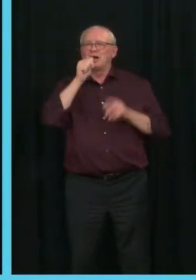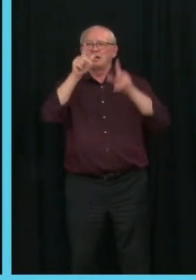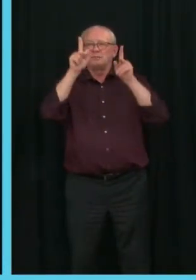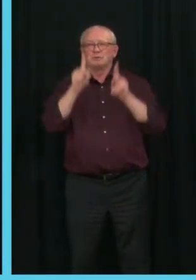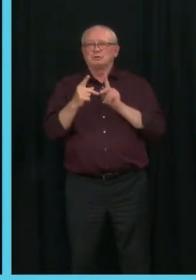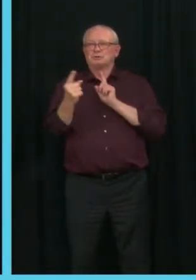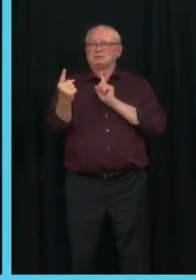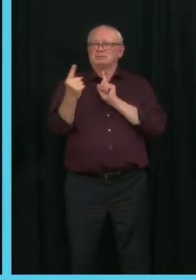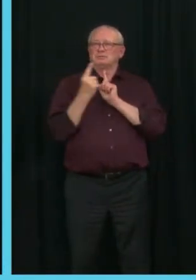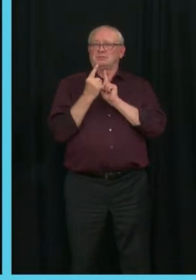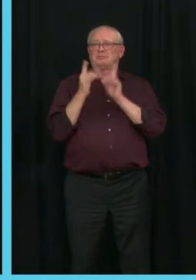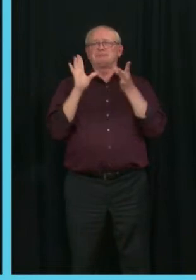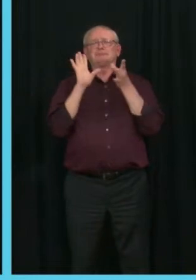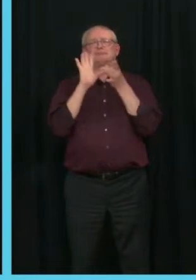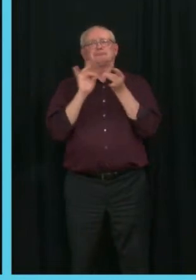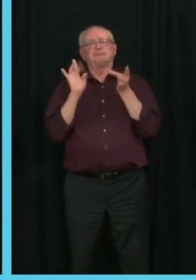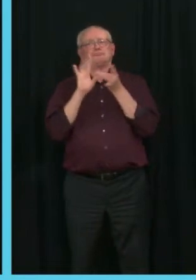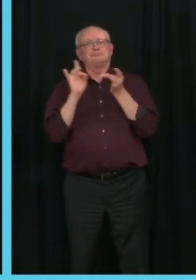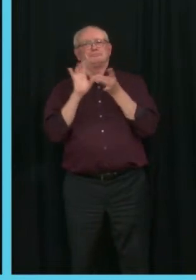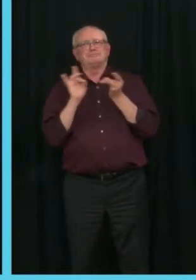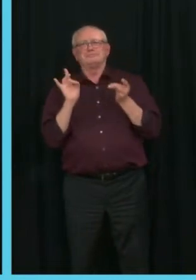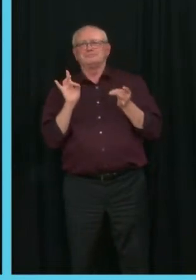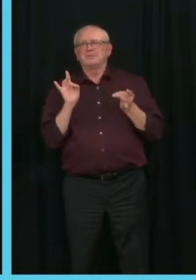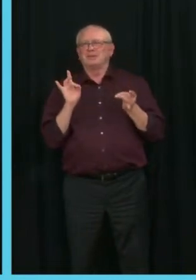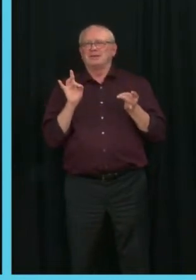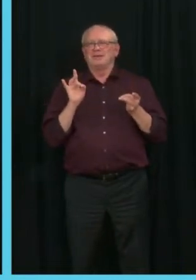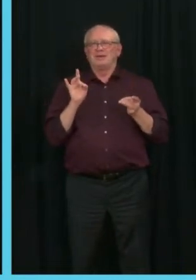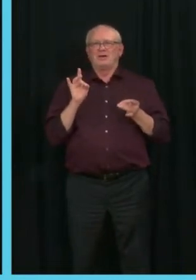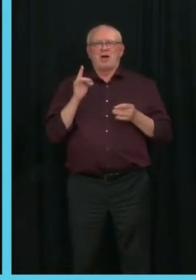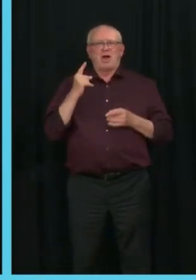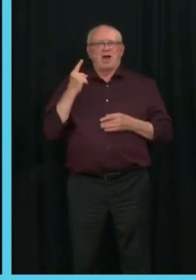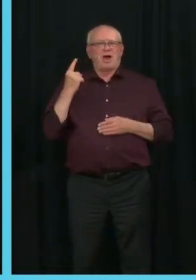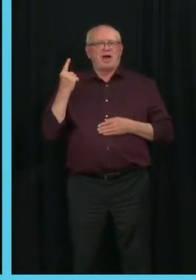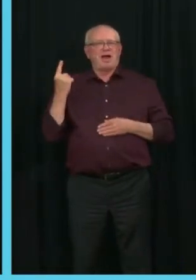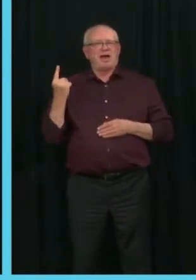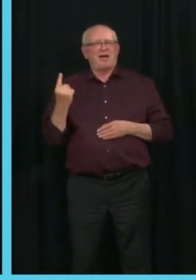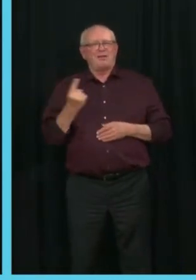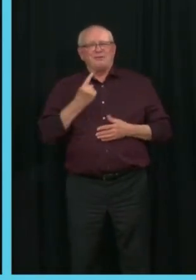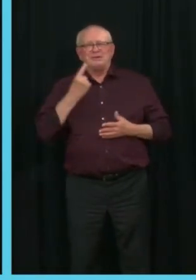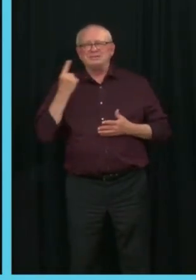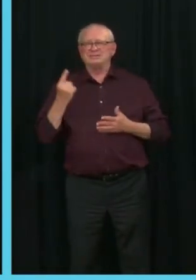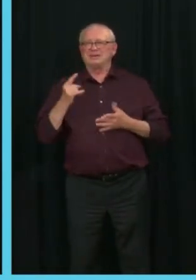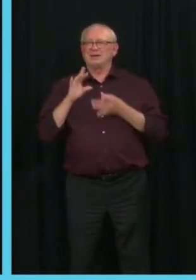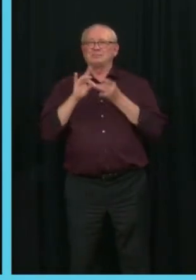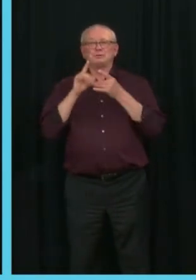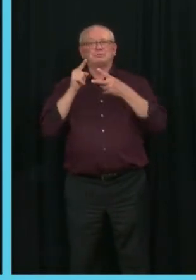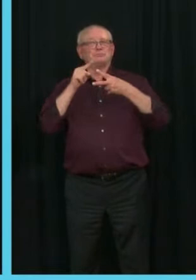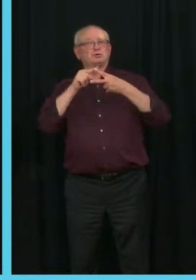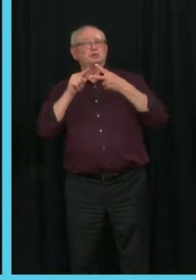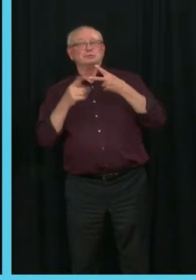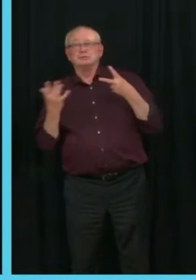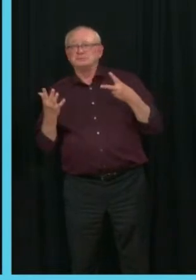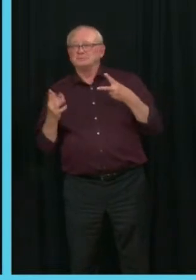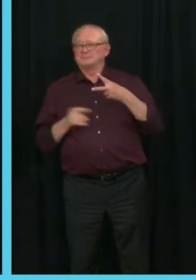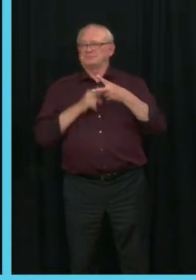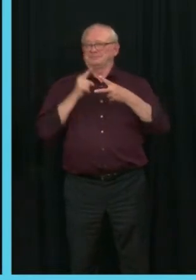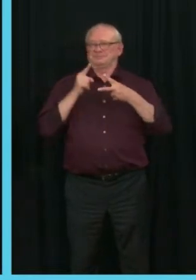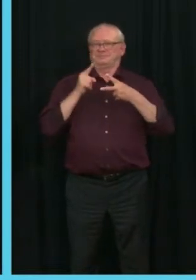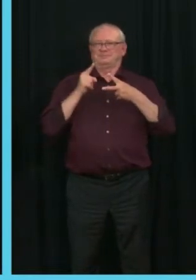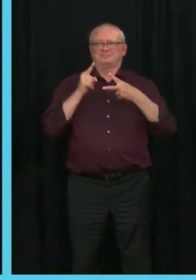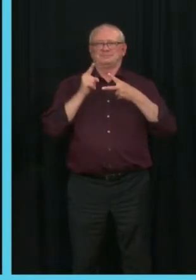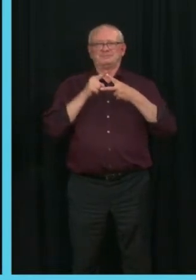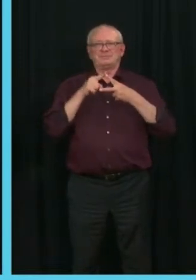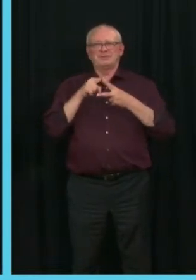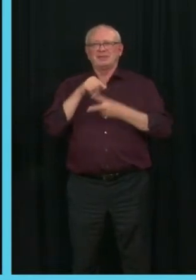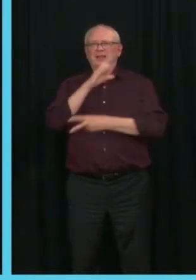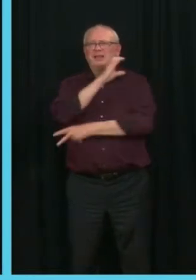they almost mention, they almost all mention 2 things. First, they mention that the clinics are so well